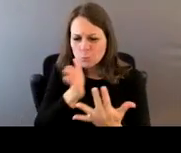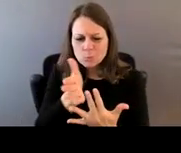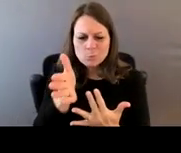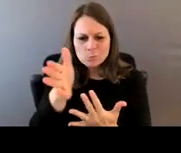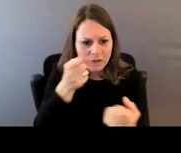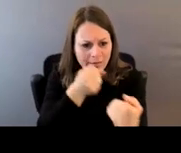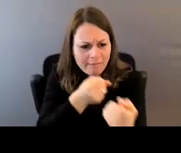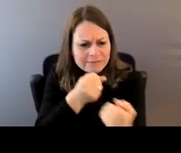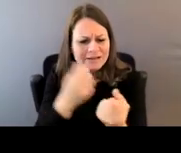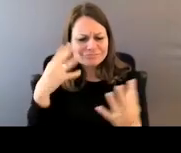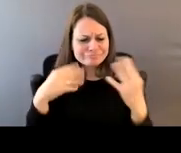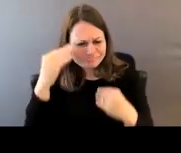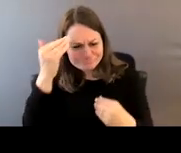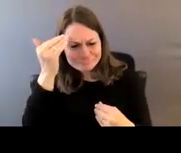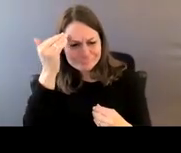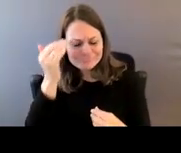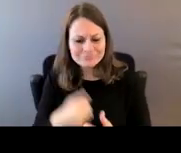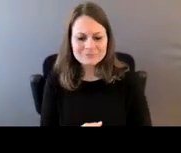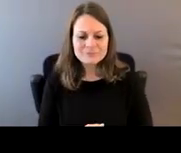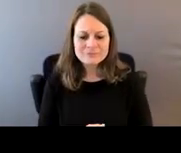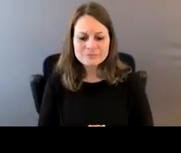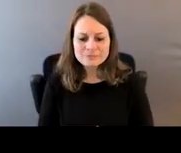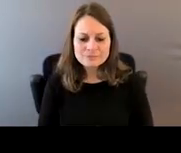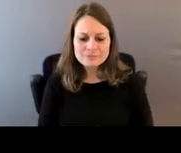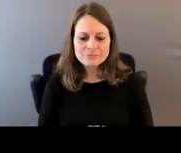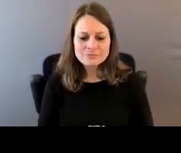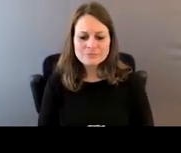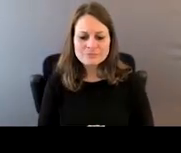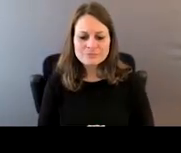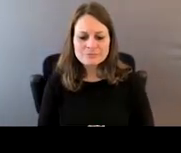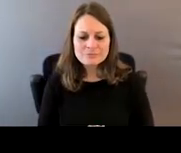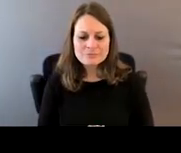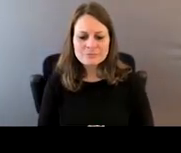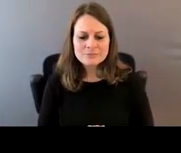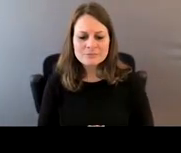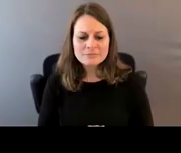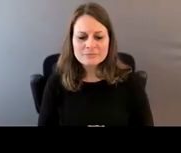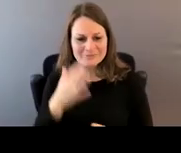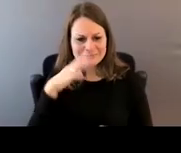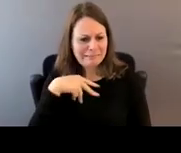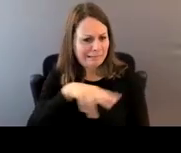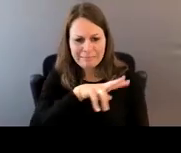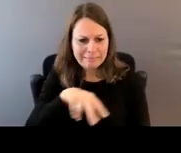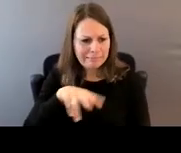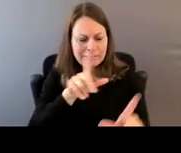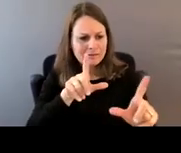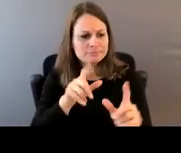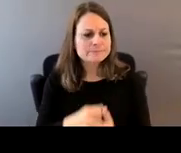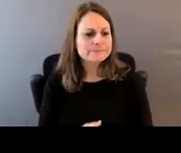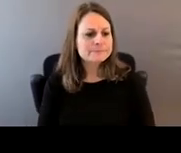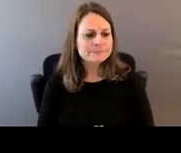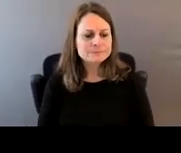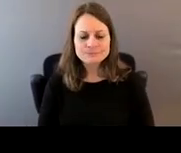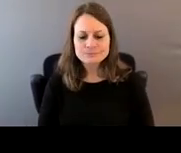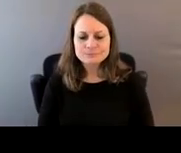And sorry, something keeps clicking up on my on my screen. Sorry about that. We help Rhode Islanders